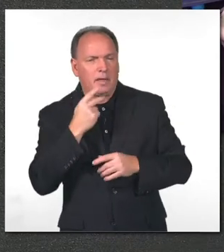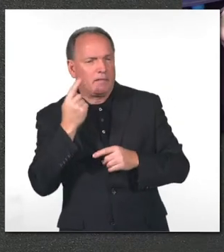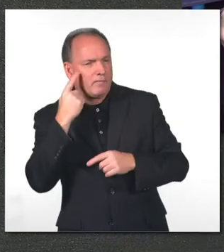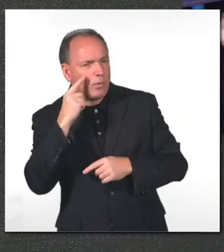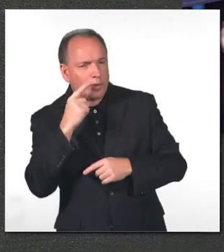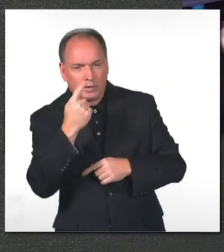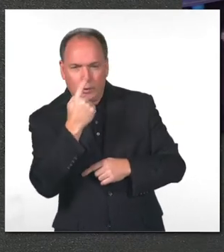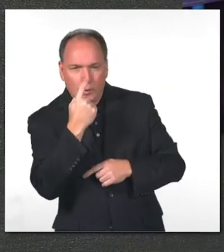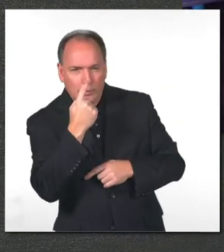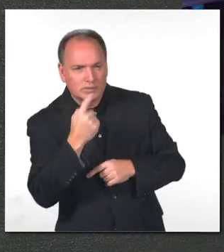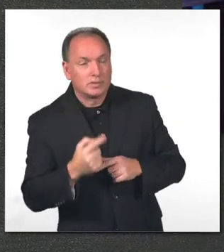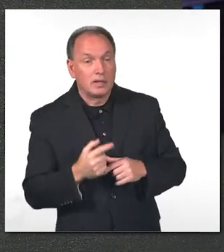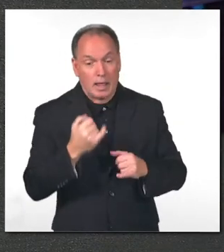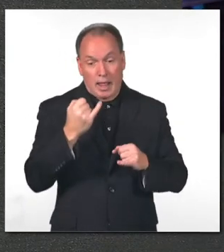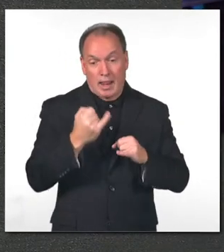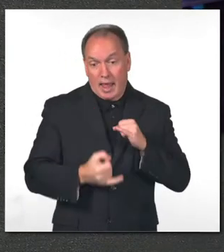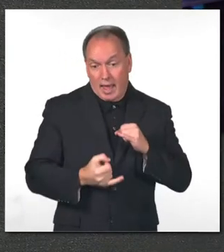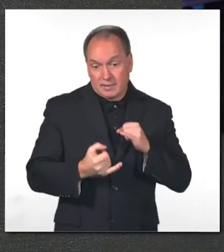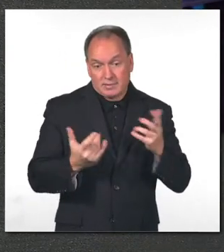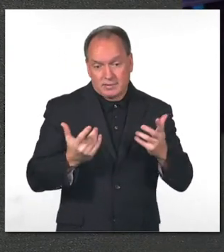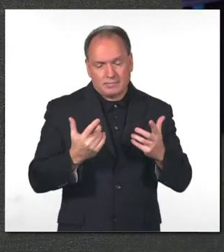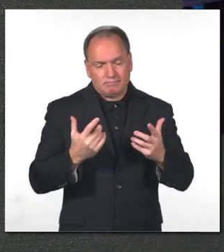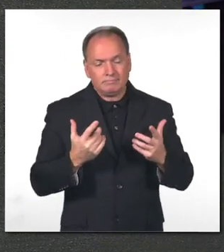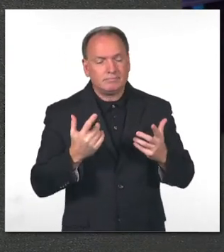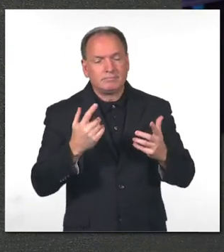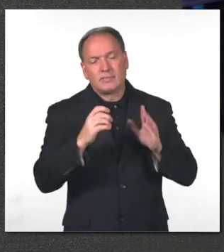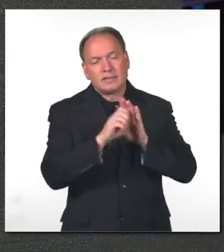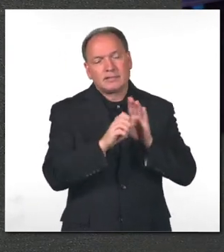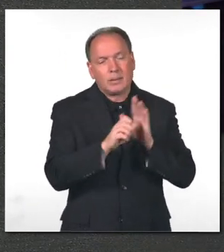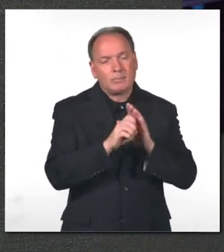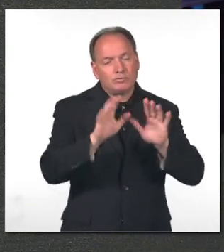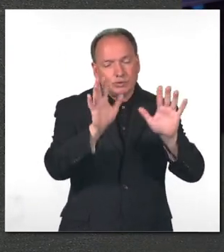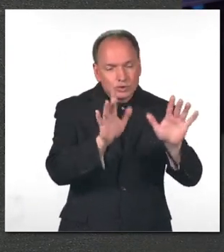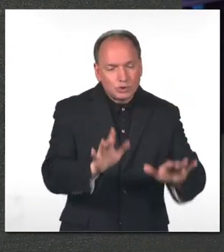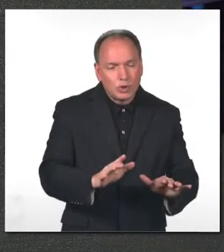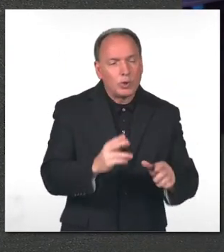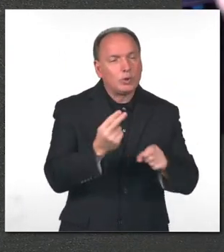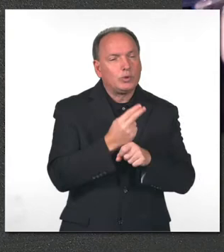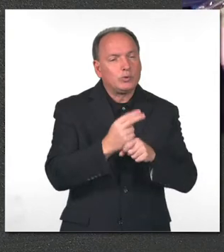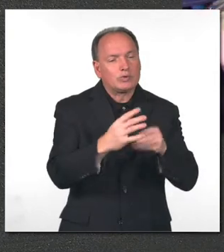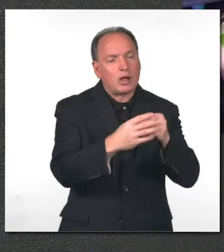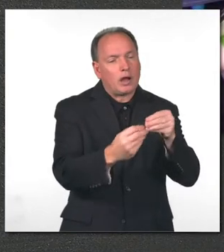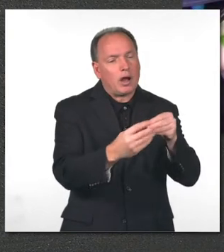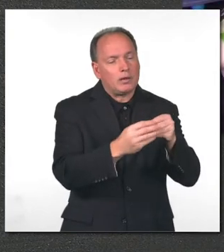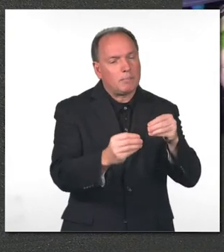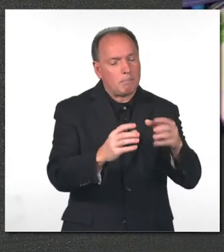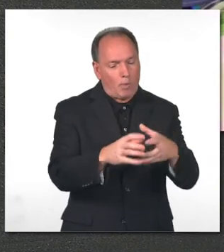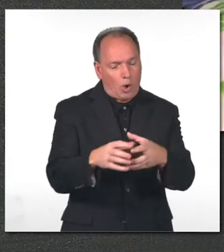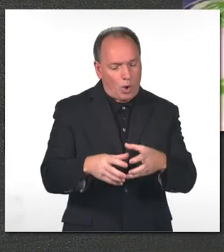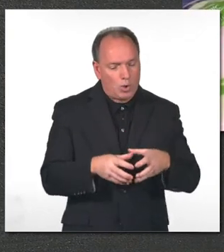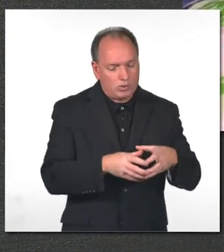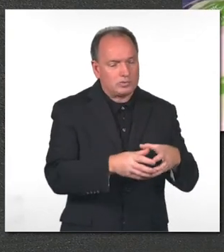not least, to put our bunny in the snow, I happen to have some cotton balls around, so I'm going to put those in the end.